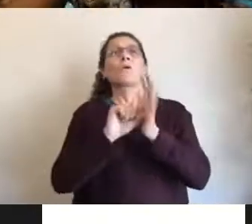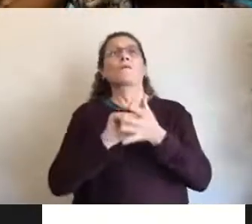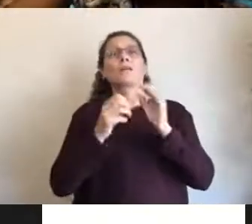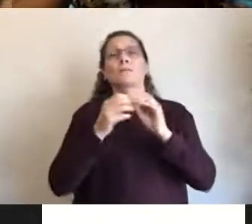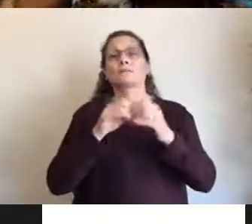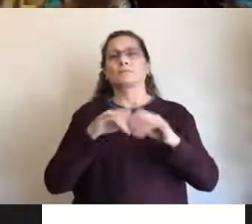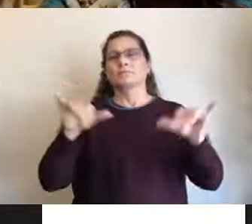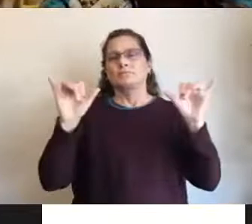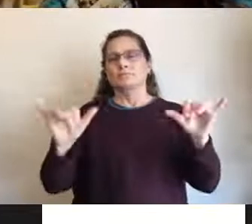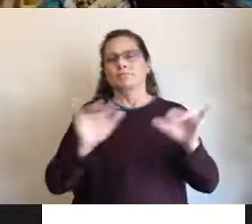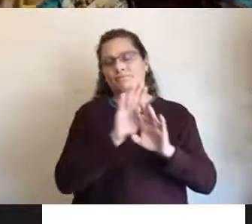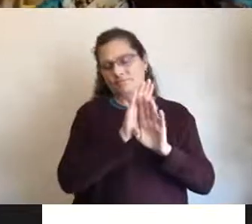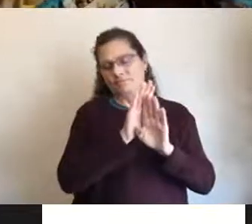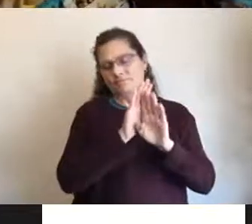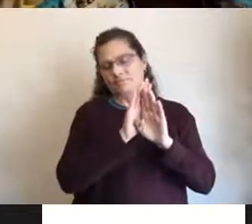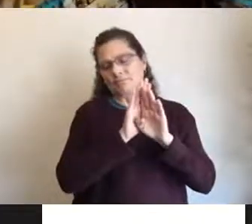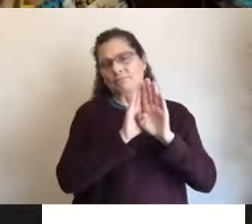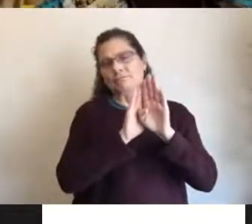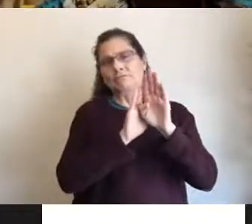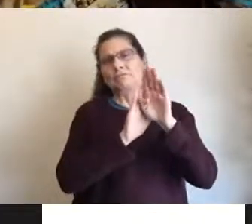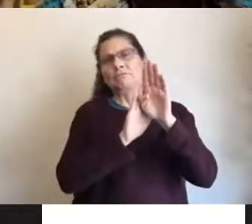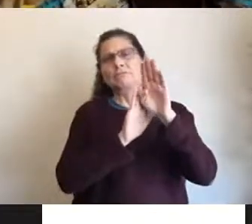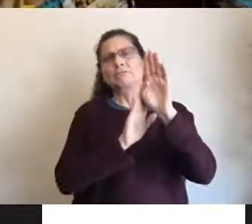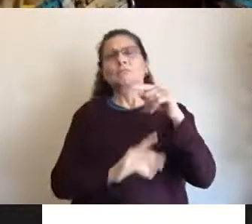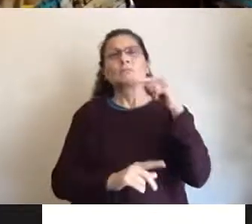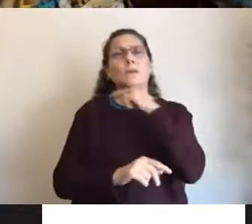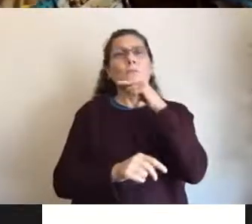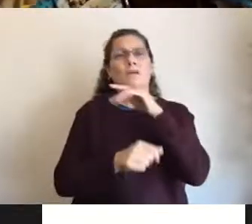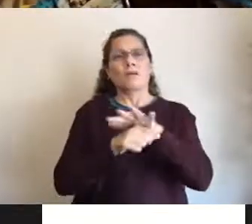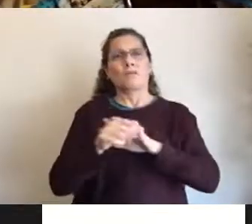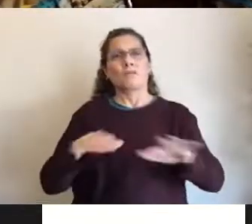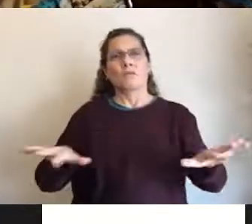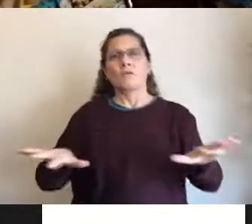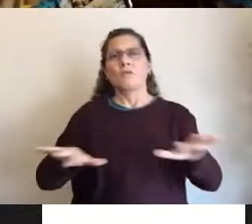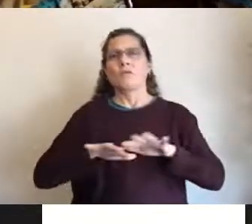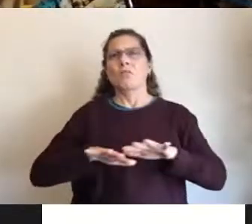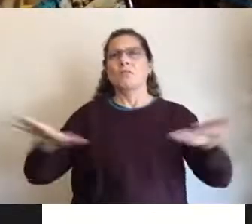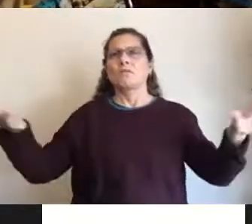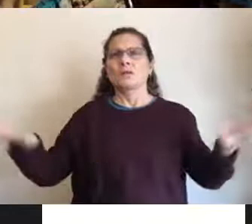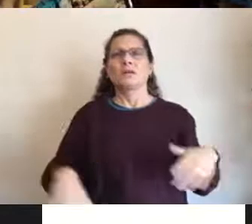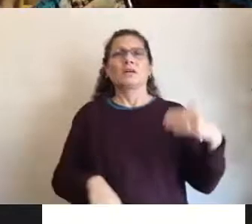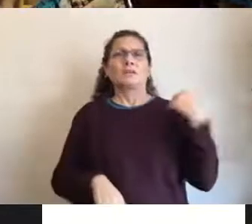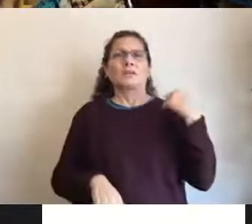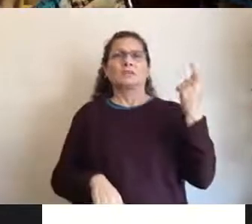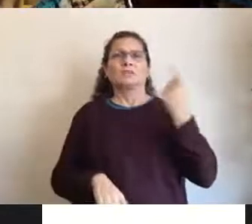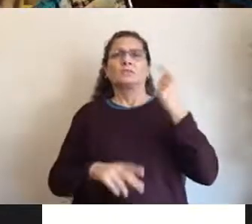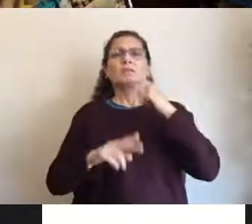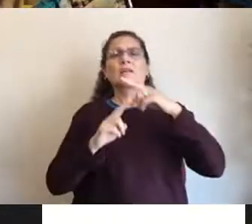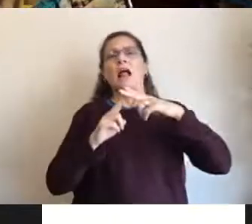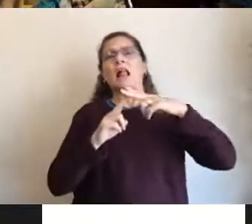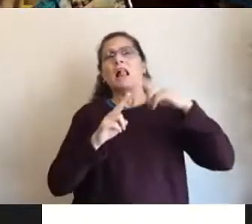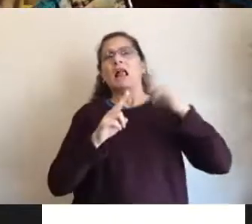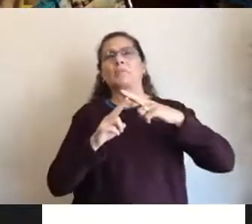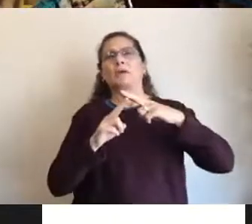County. Just this last Tuesday, we saw the highest single day increase in hospitalizations of COVID patients, both in